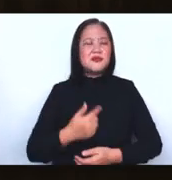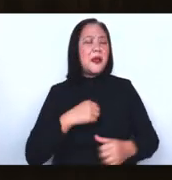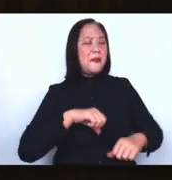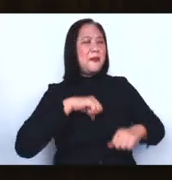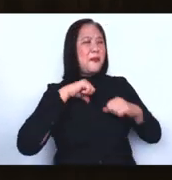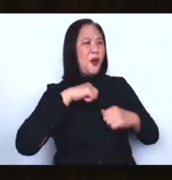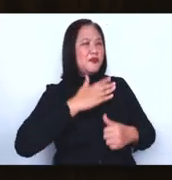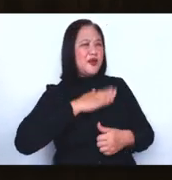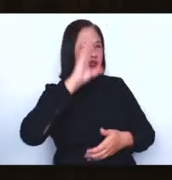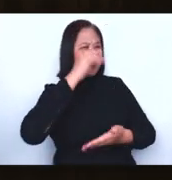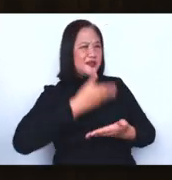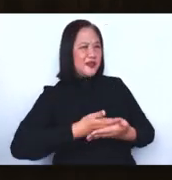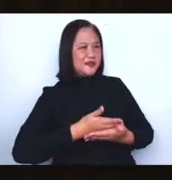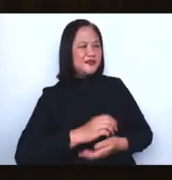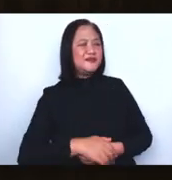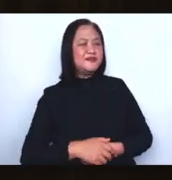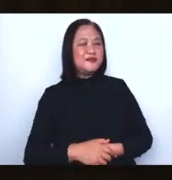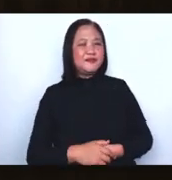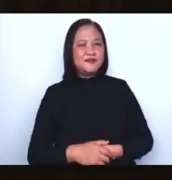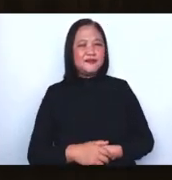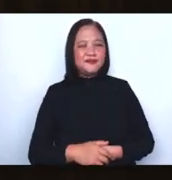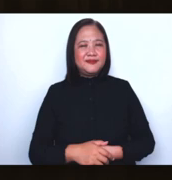I'm proud of him.